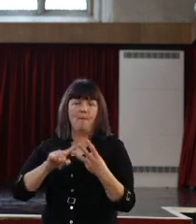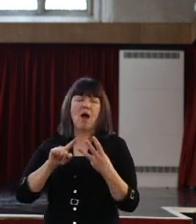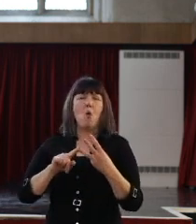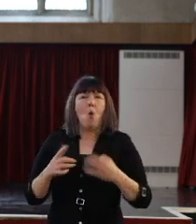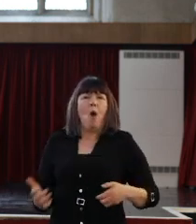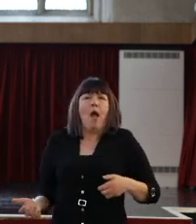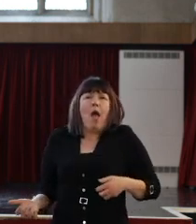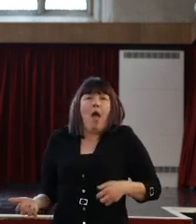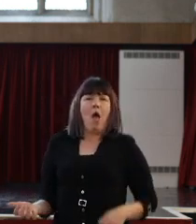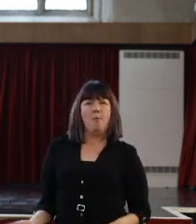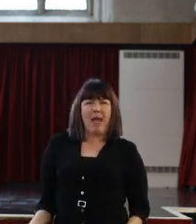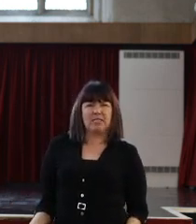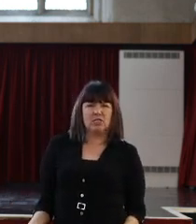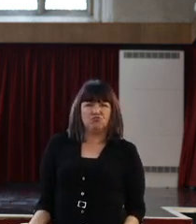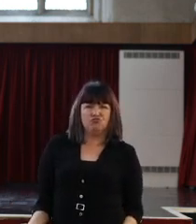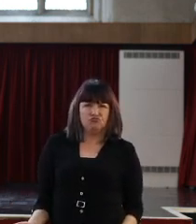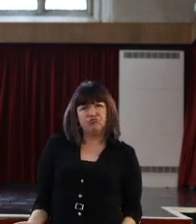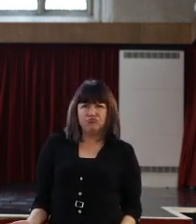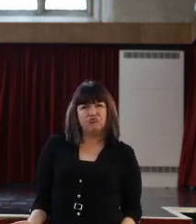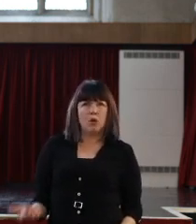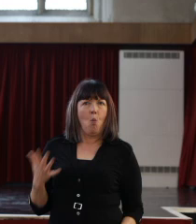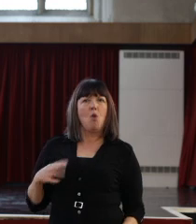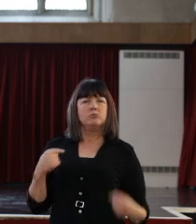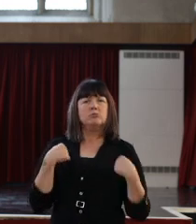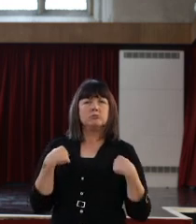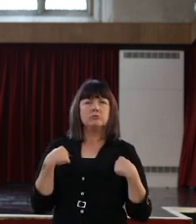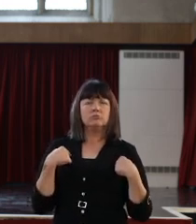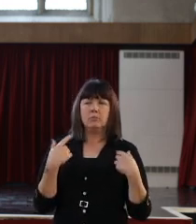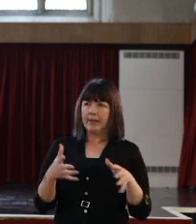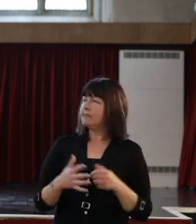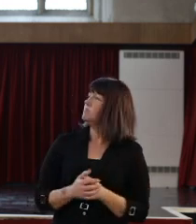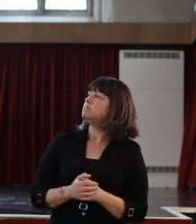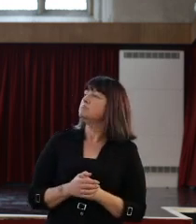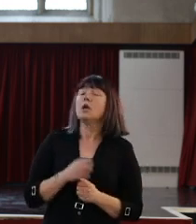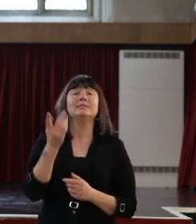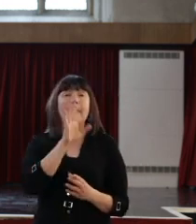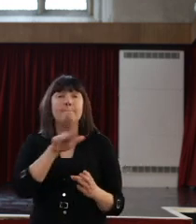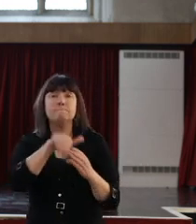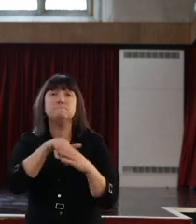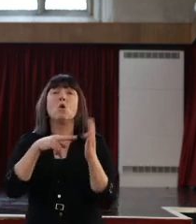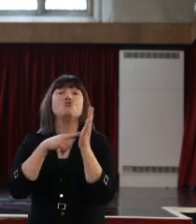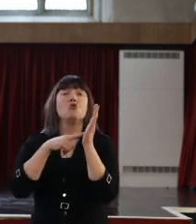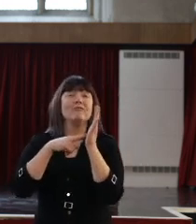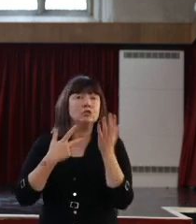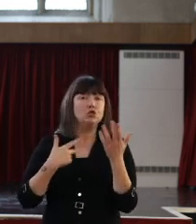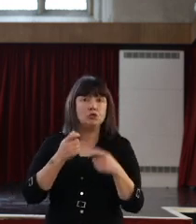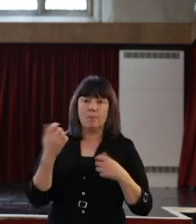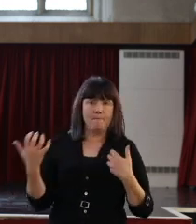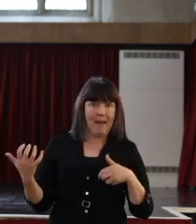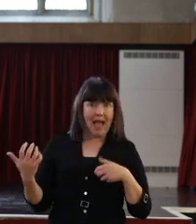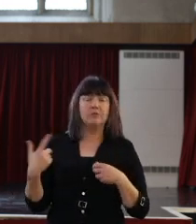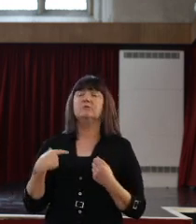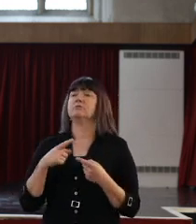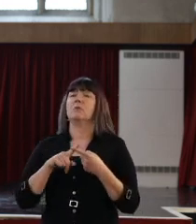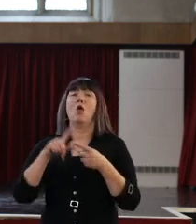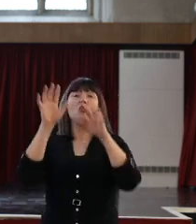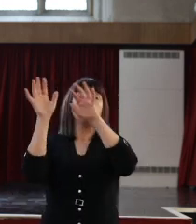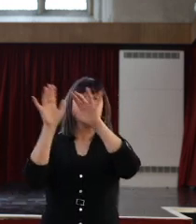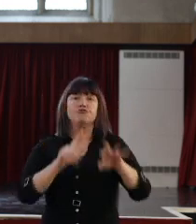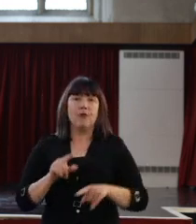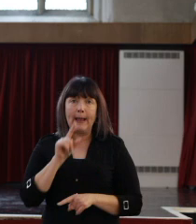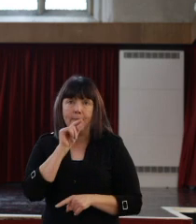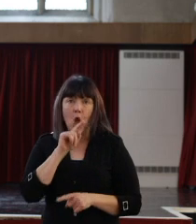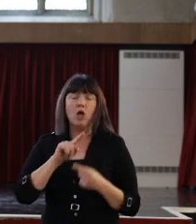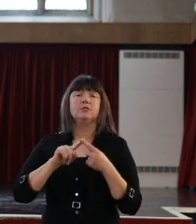actually playing bass years before I wrote something. Some of the Norwich bands I played in included People Connection, the Rainbirds, Venus